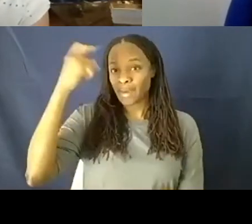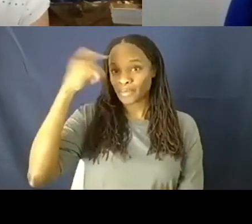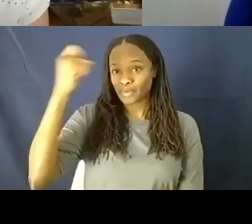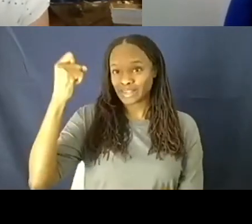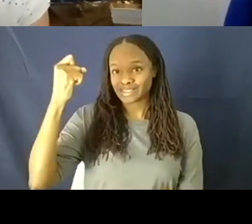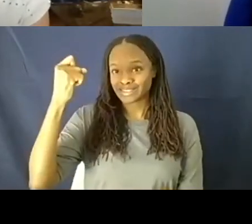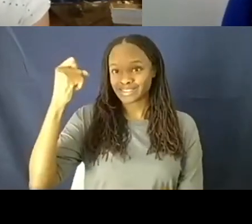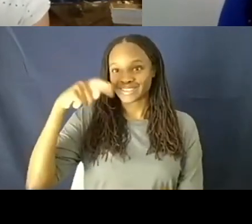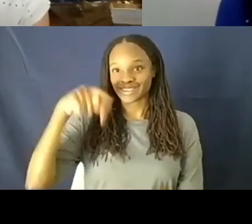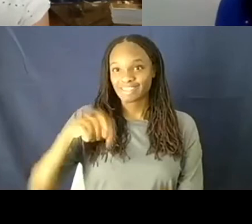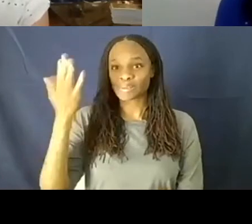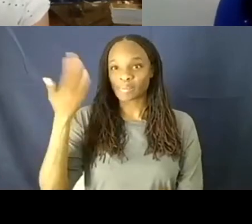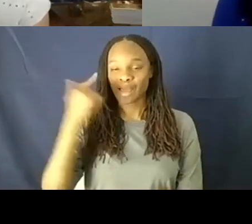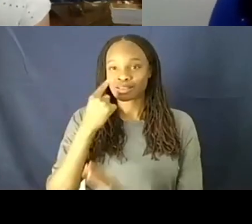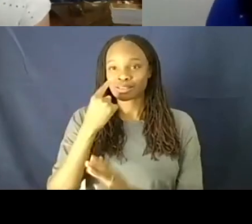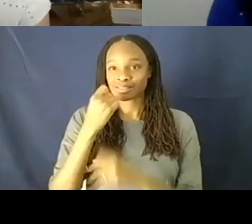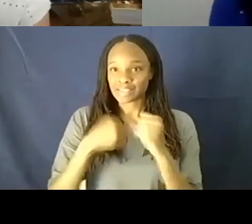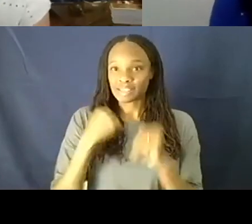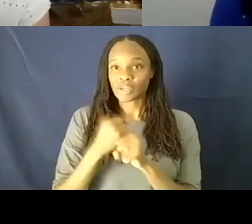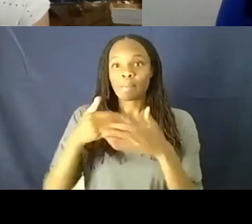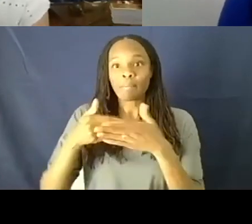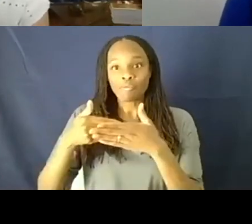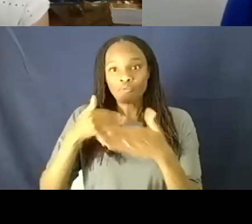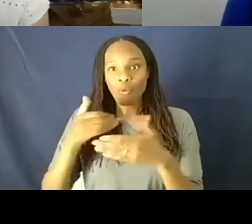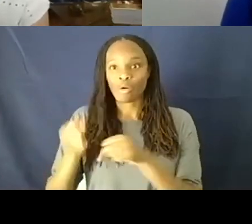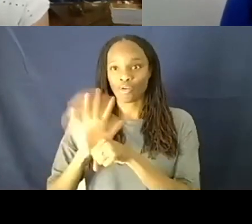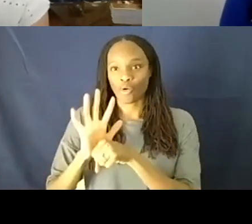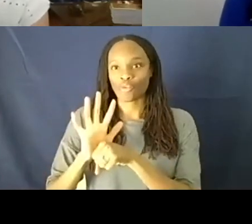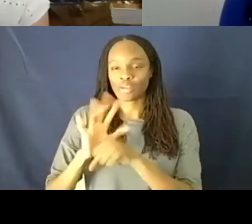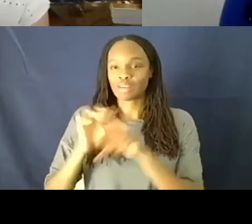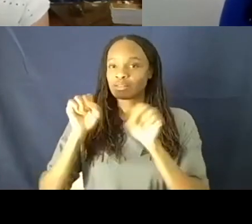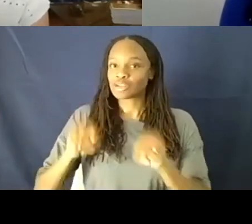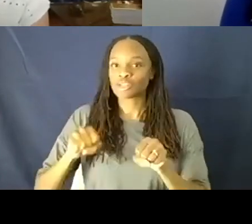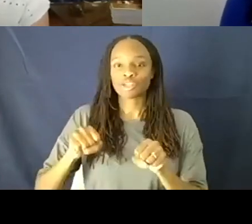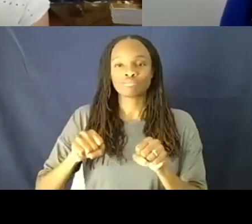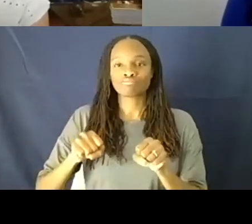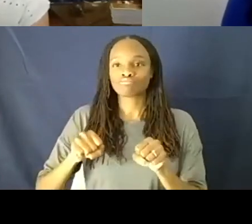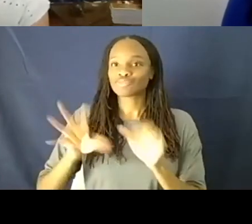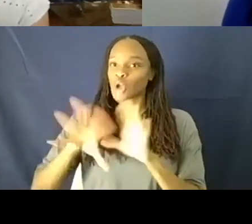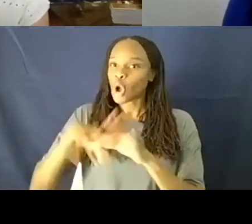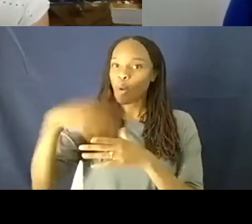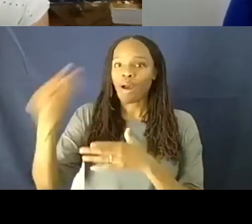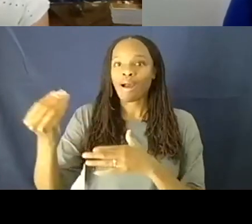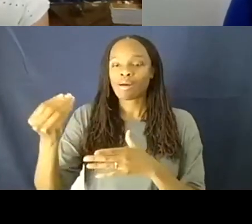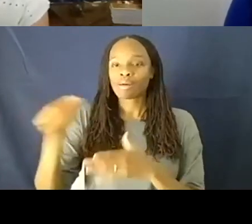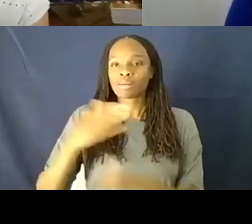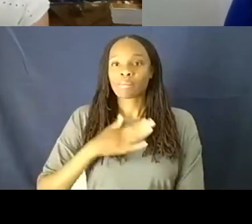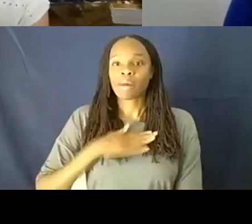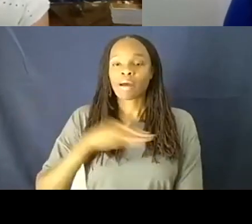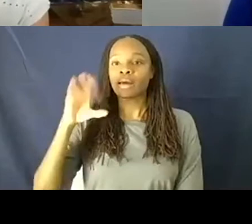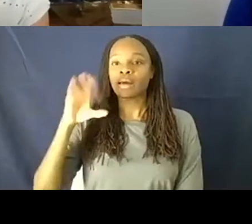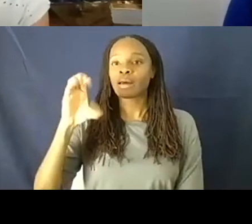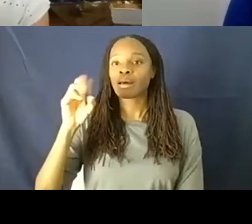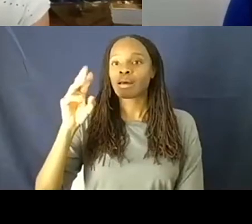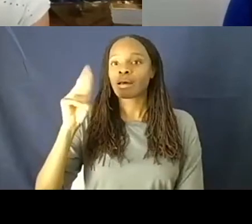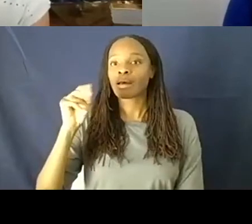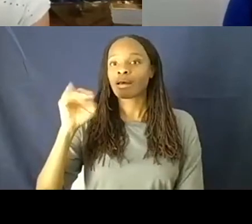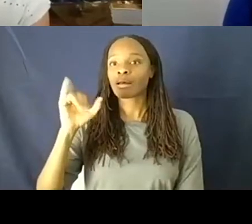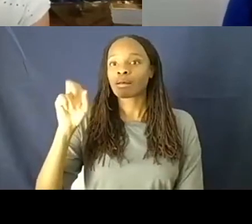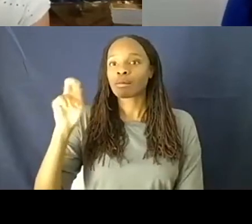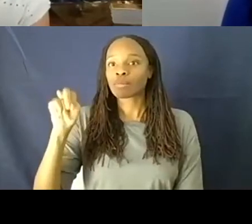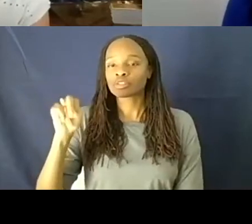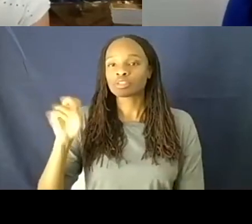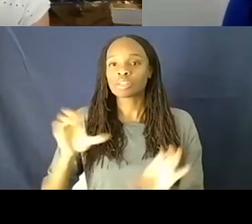year. Prior to COVID, when we were able to go out, my commission, we did a lot of tabling events, and